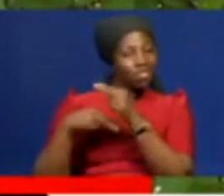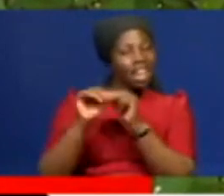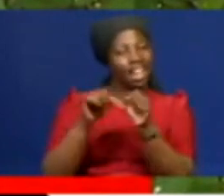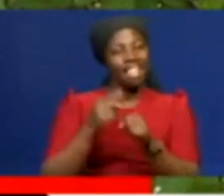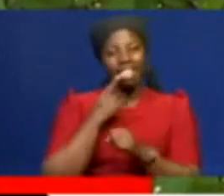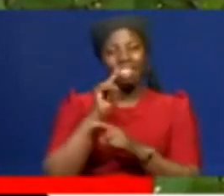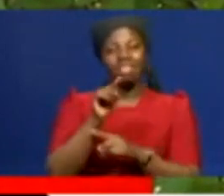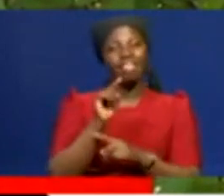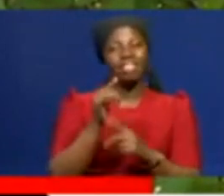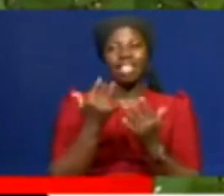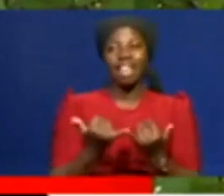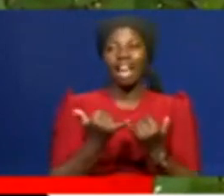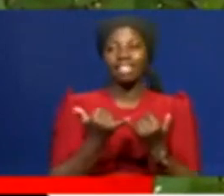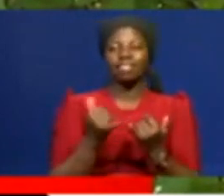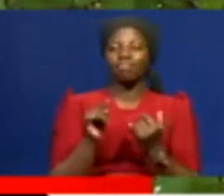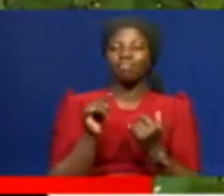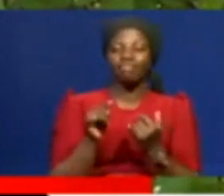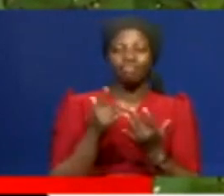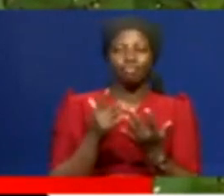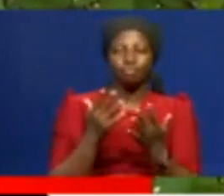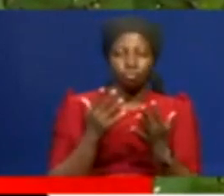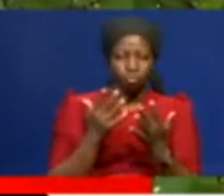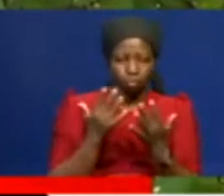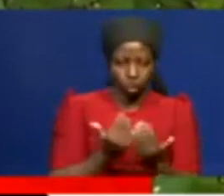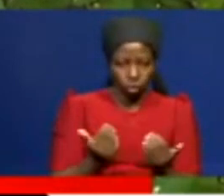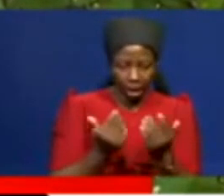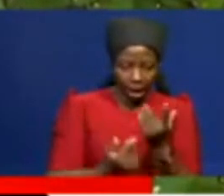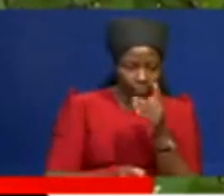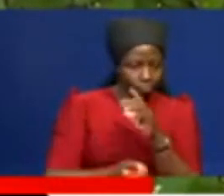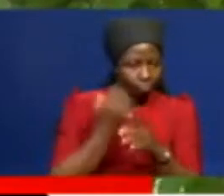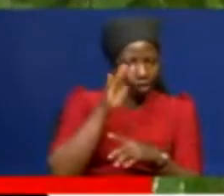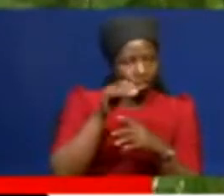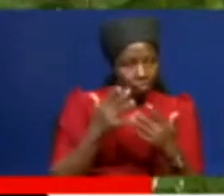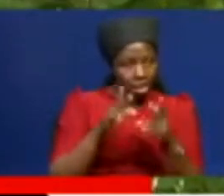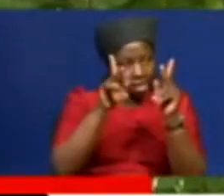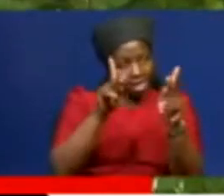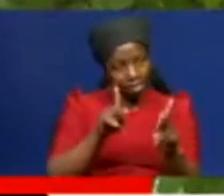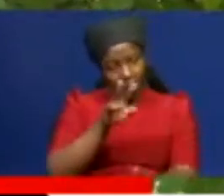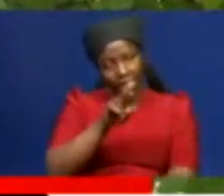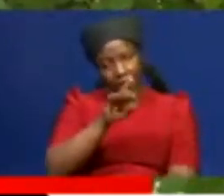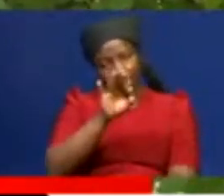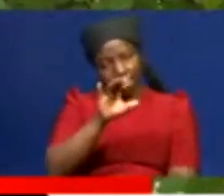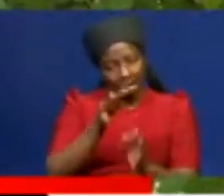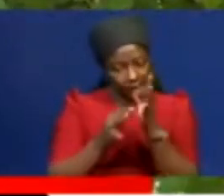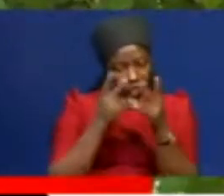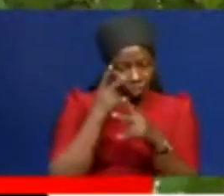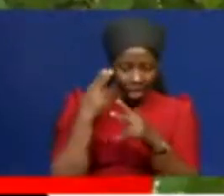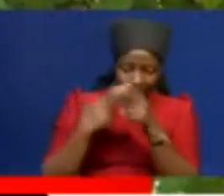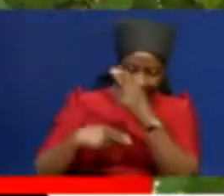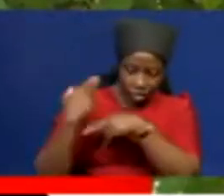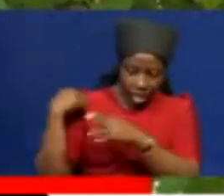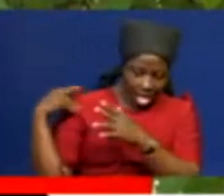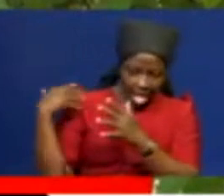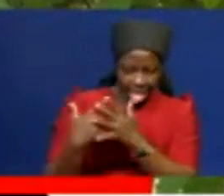those are our kids. Mm-hmm. They are being born from Kisumu RFC. So if you look at the history, where we come from, all the way from 1982, we've born